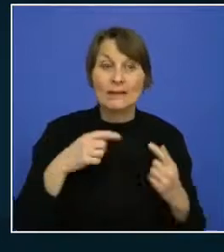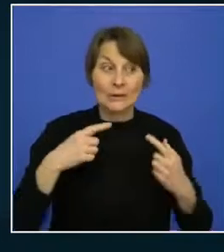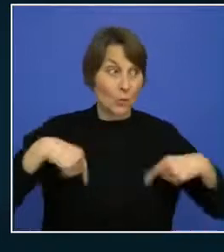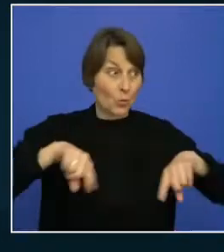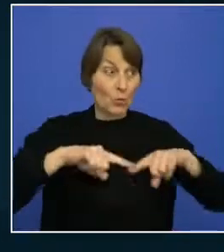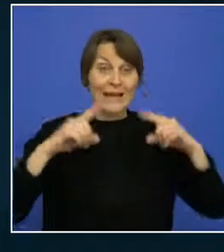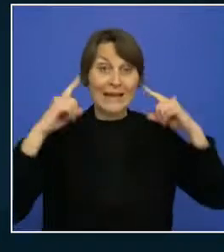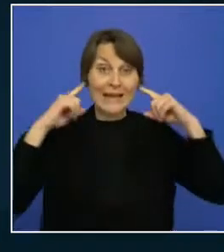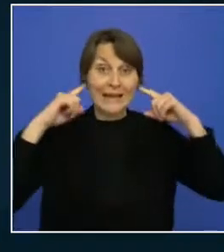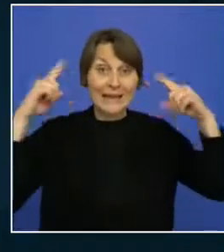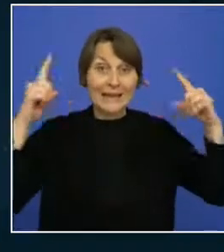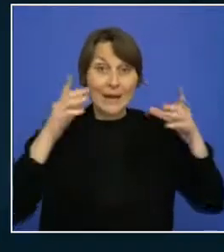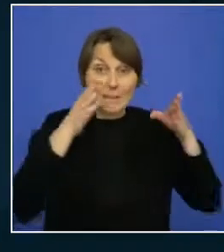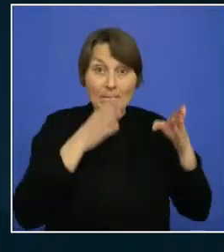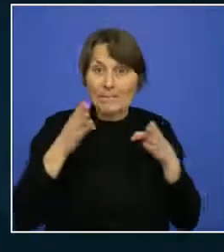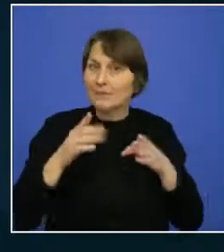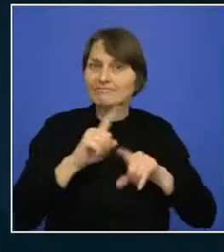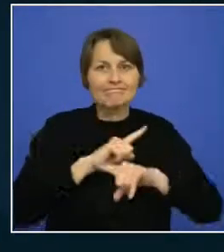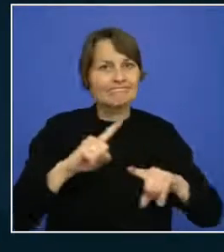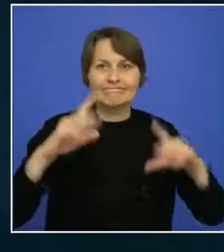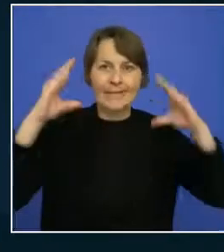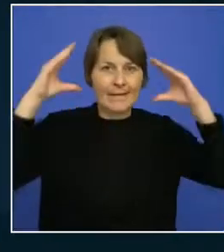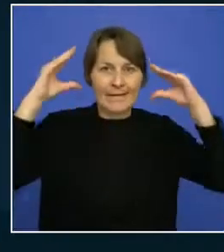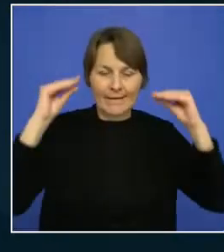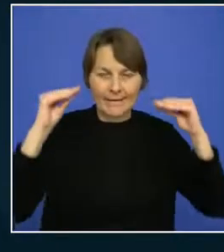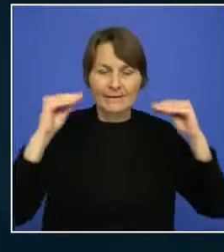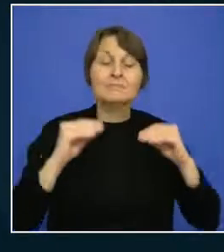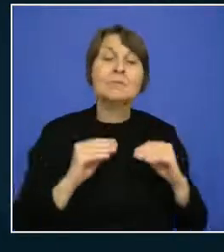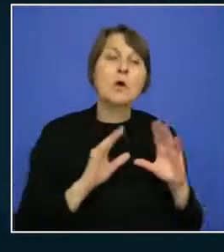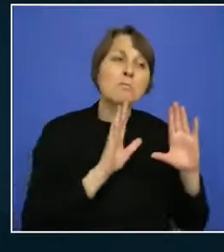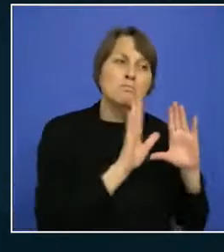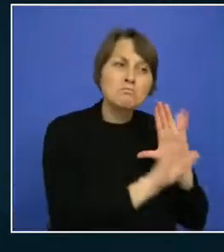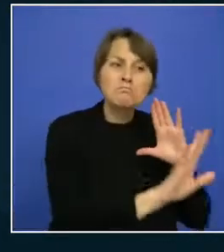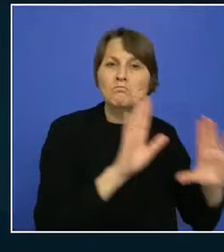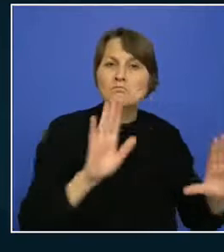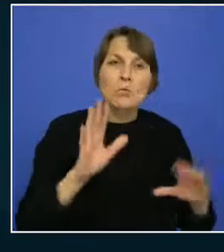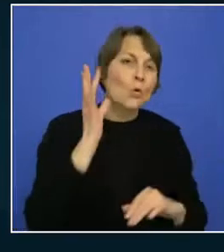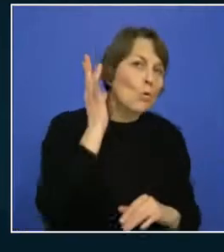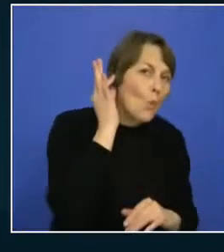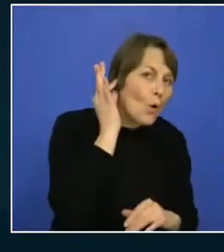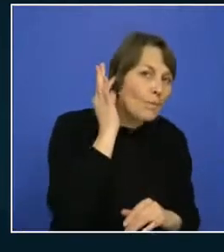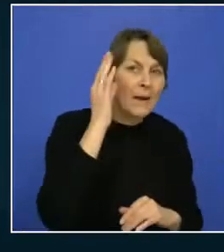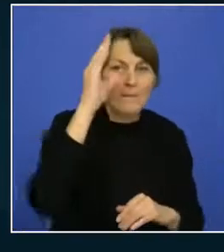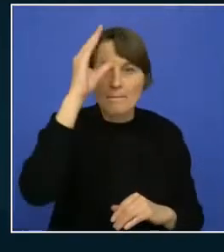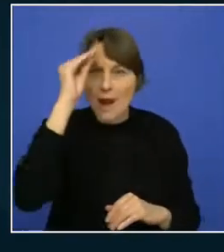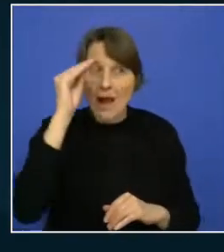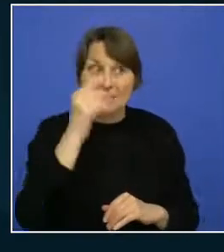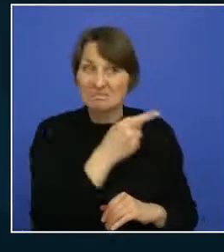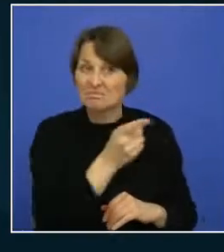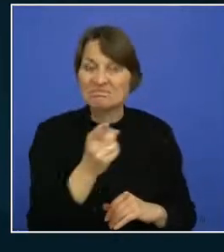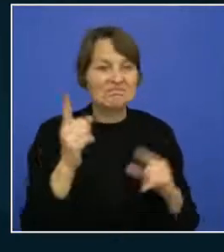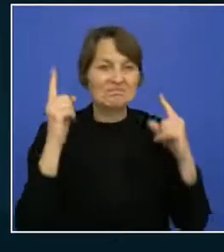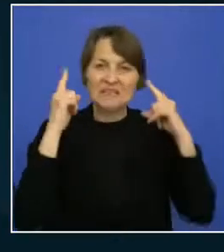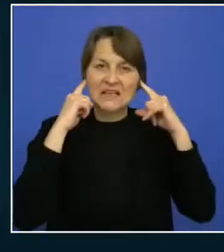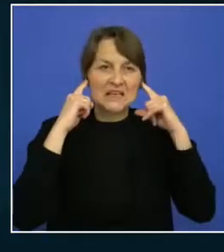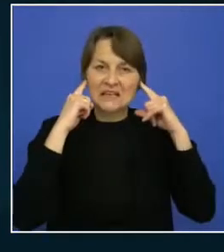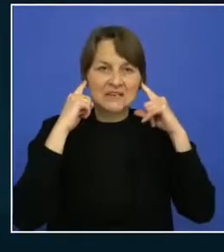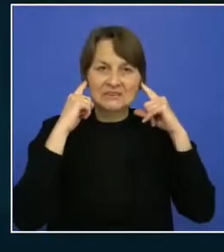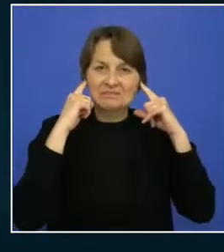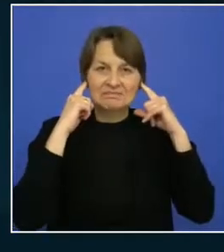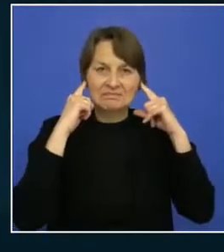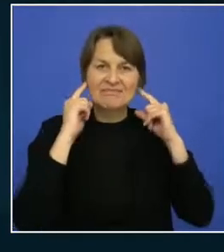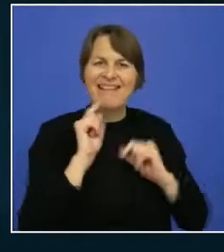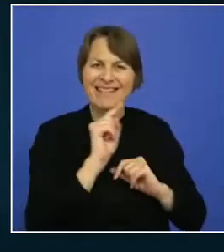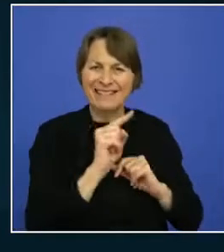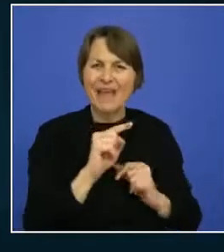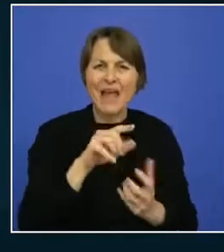our ears, depending on which ears you have, you cannot hear them. They speak in something called infrasound, and it was discovered